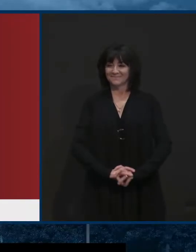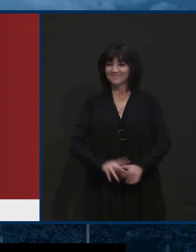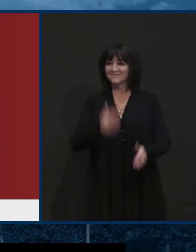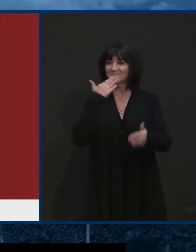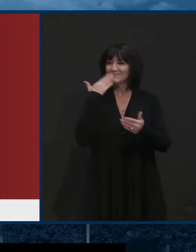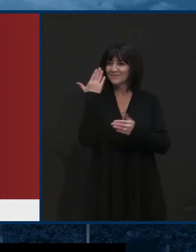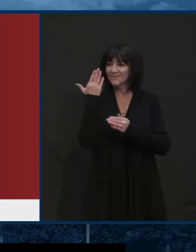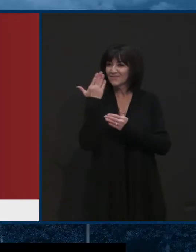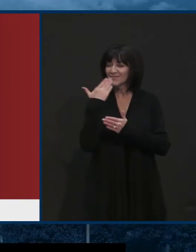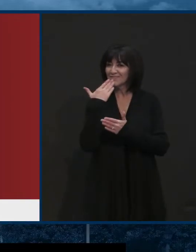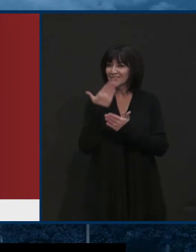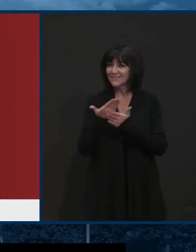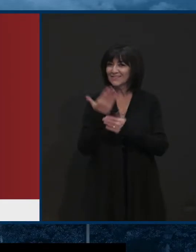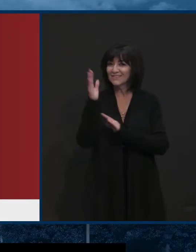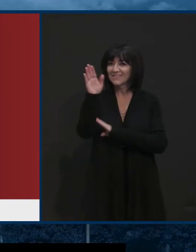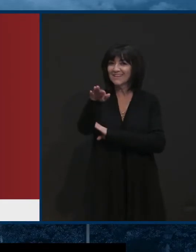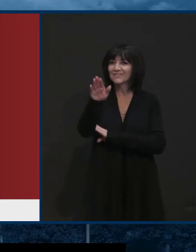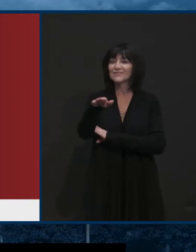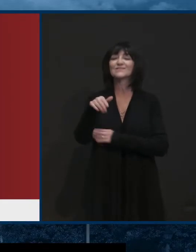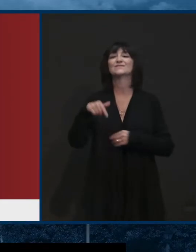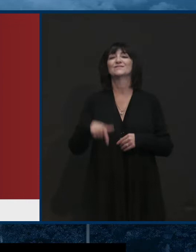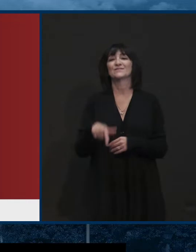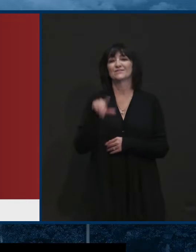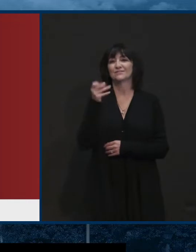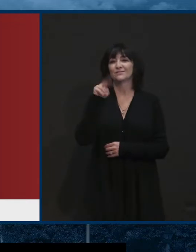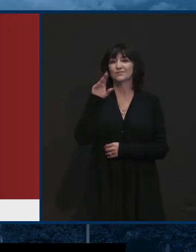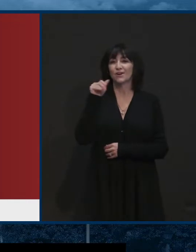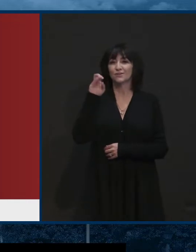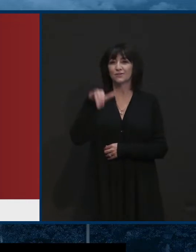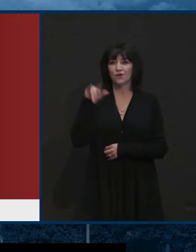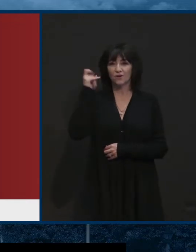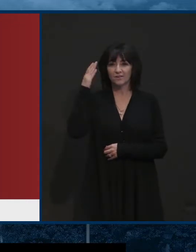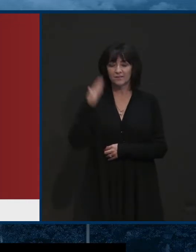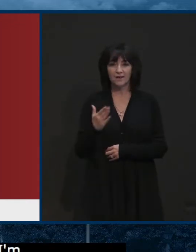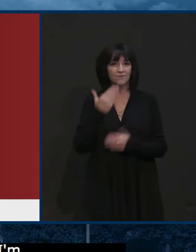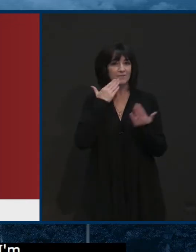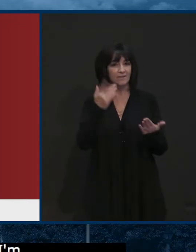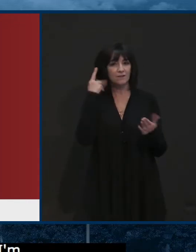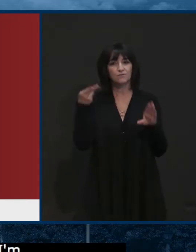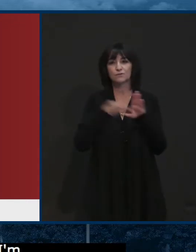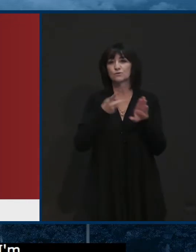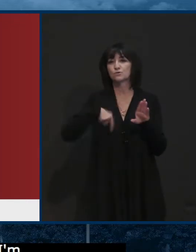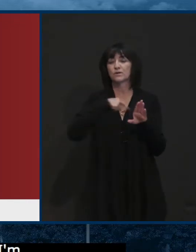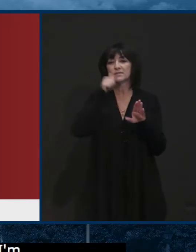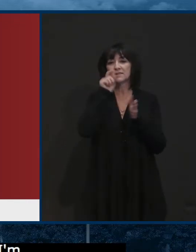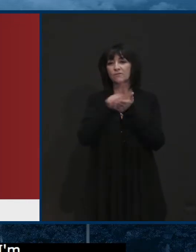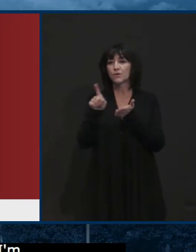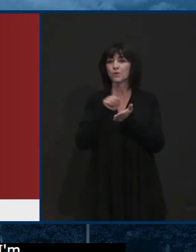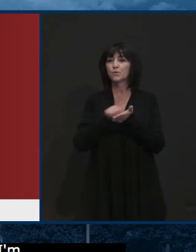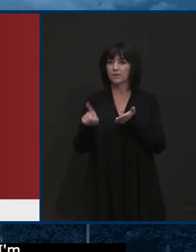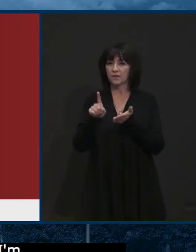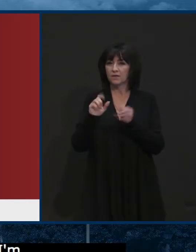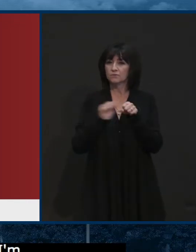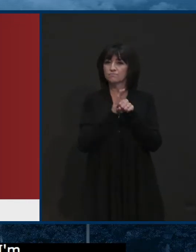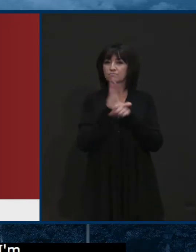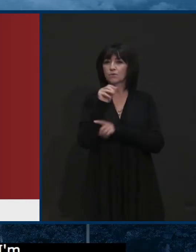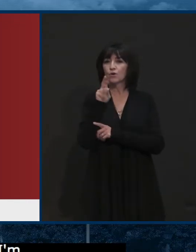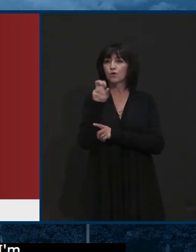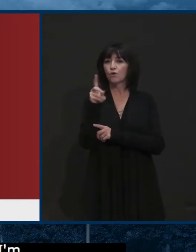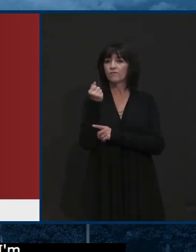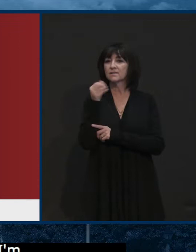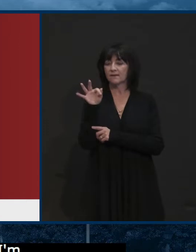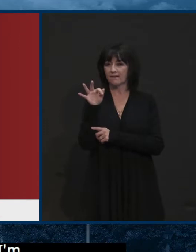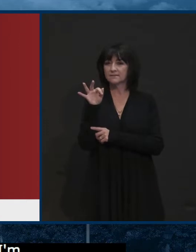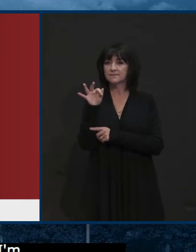Good afternoon, everyone. I'm Governor John Carney. Thank you for joining us for our weekly COVID-19 press conference. I'm joined once